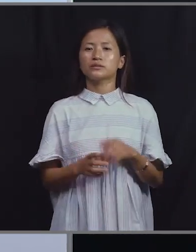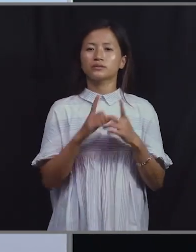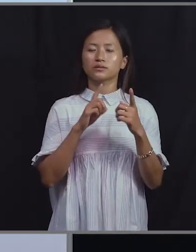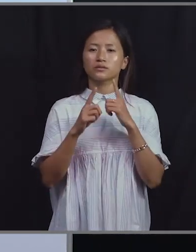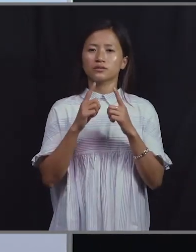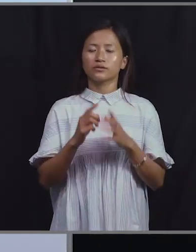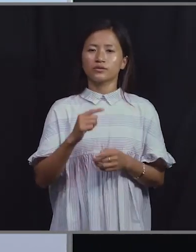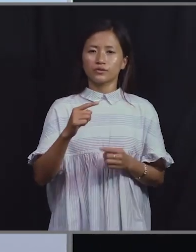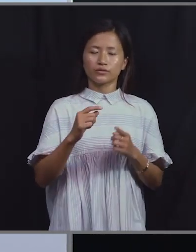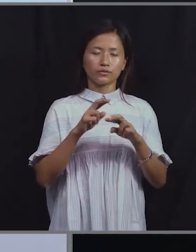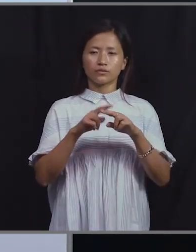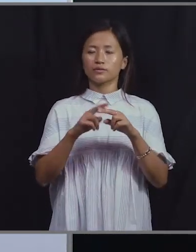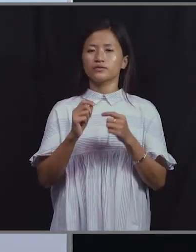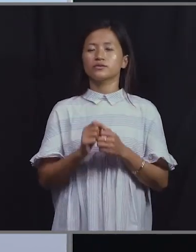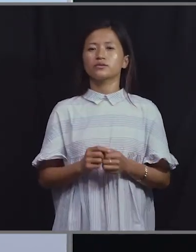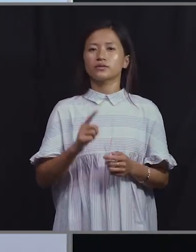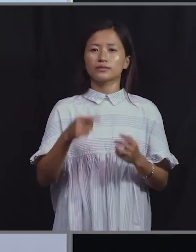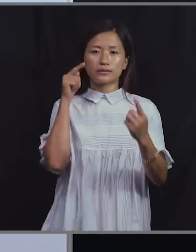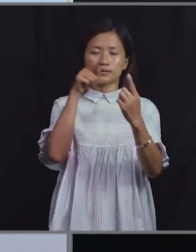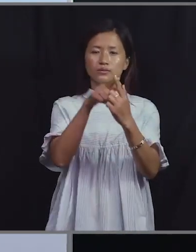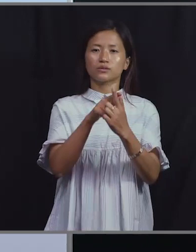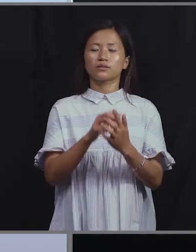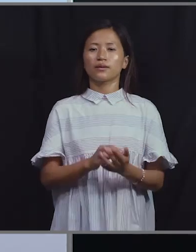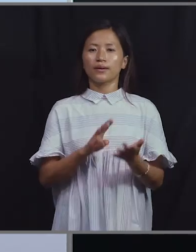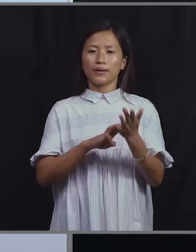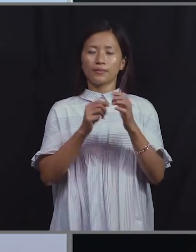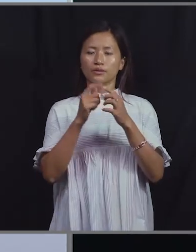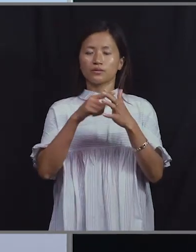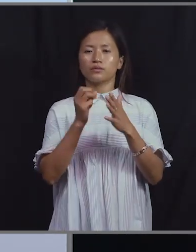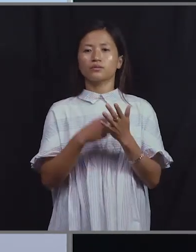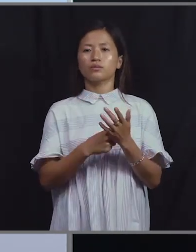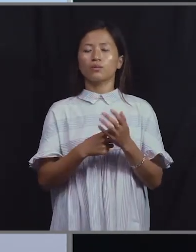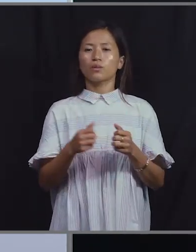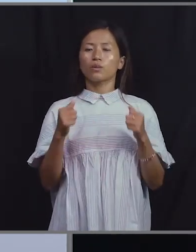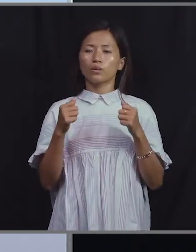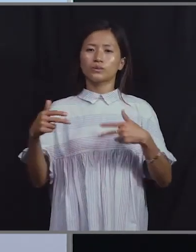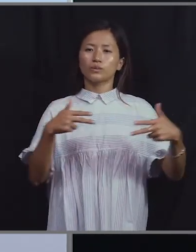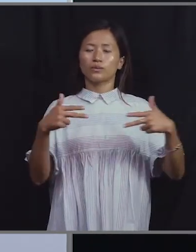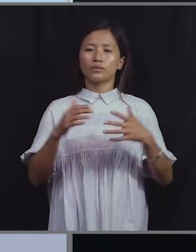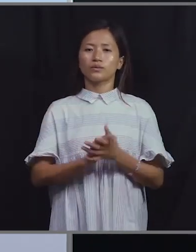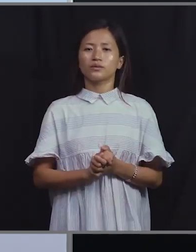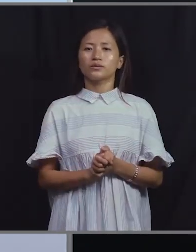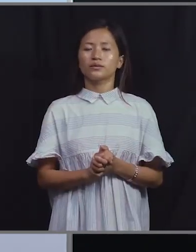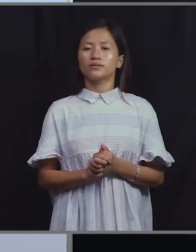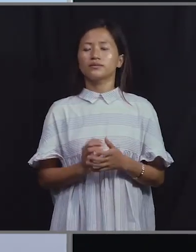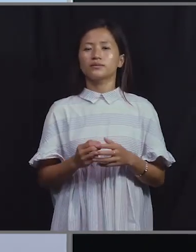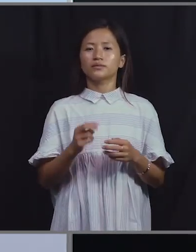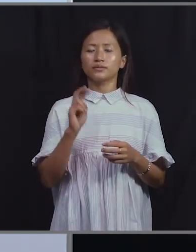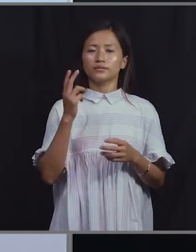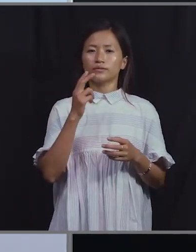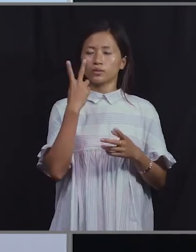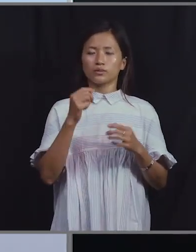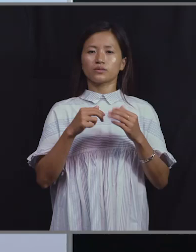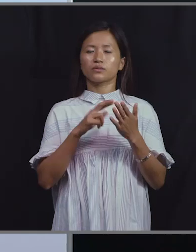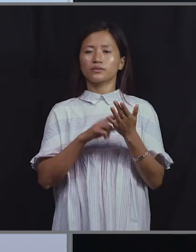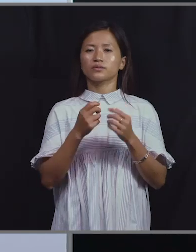the features and the aims and the major conflict in the Cold War. That is, the first is the Korean crisis and the second